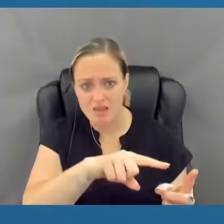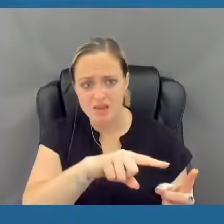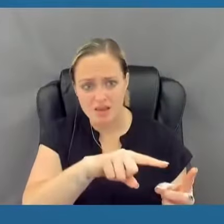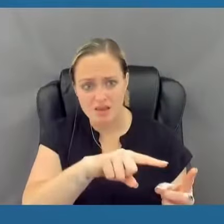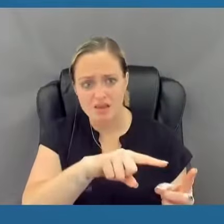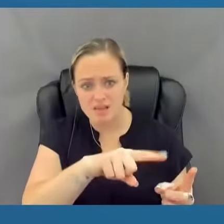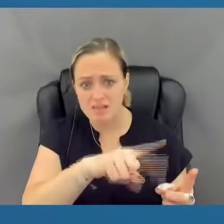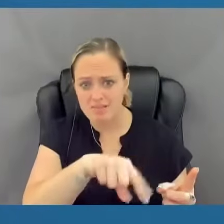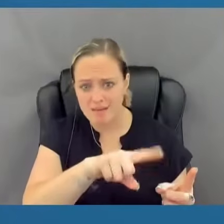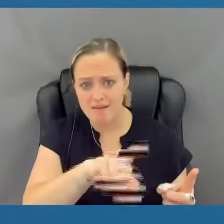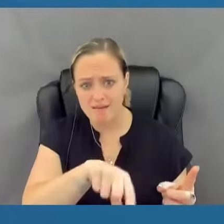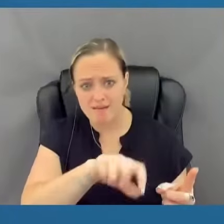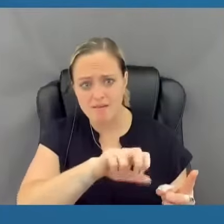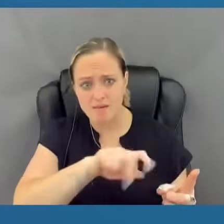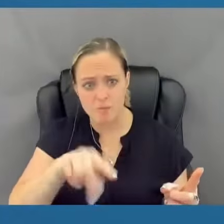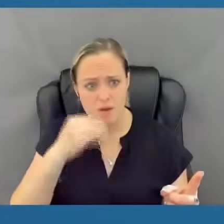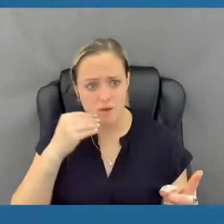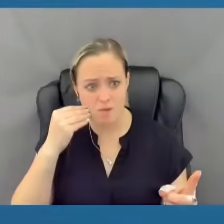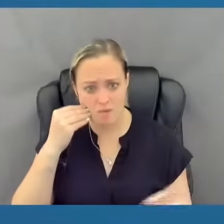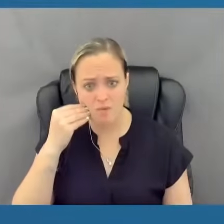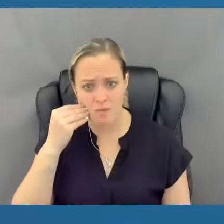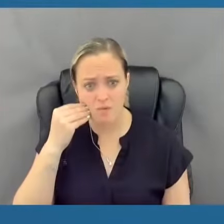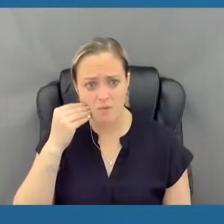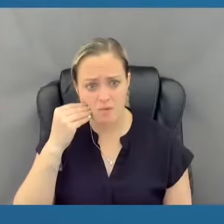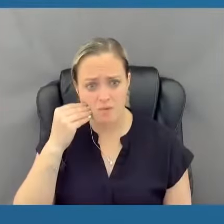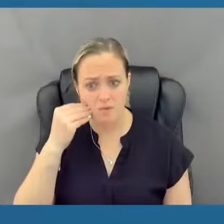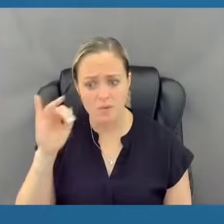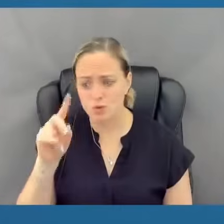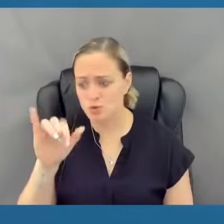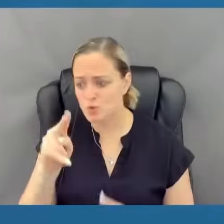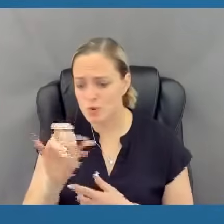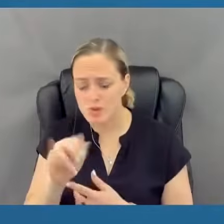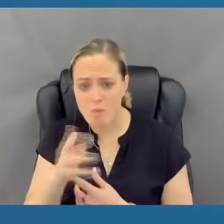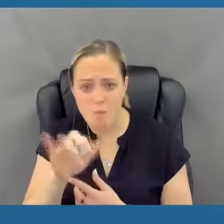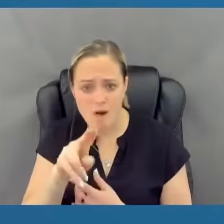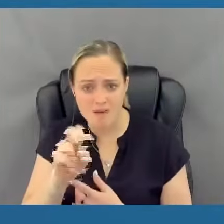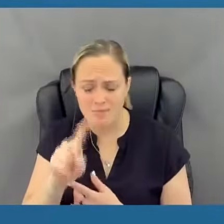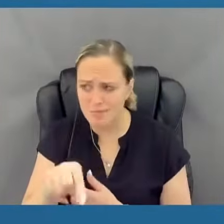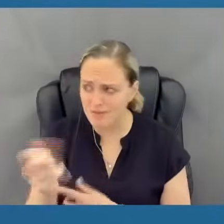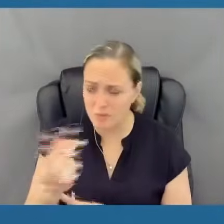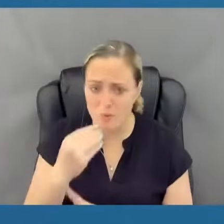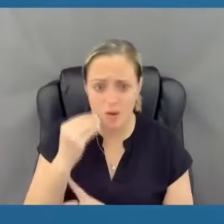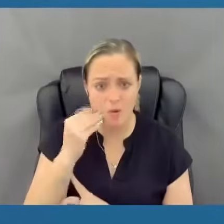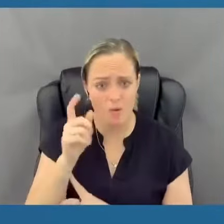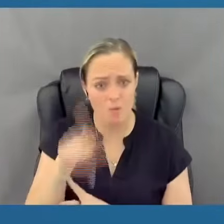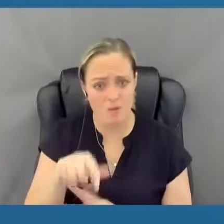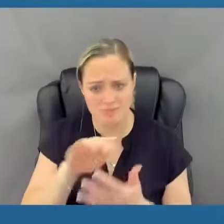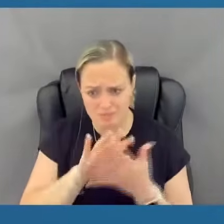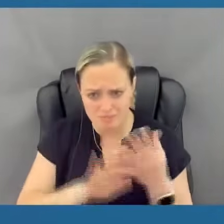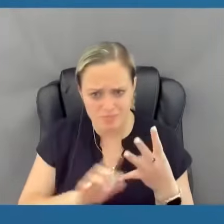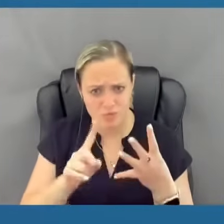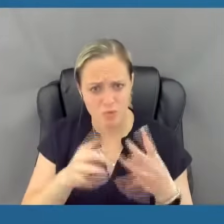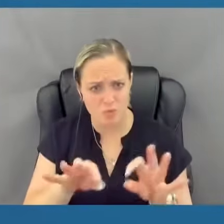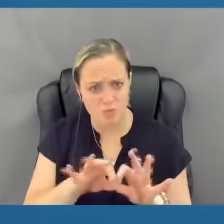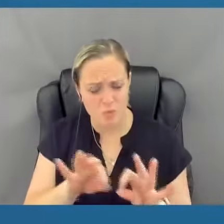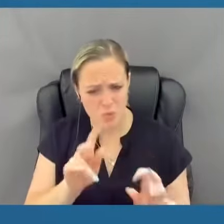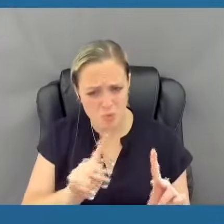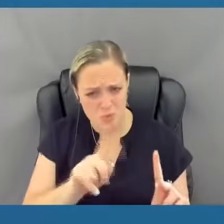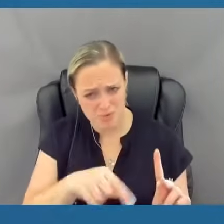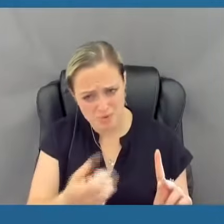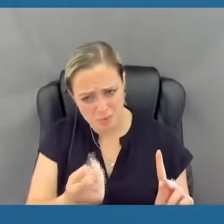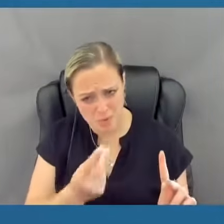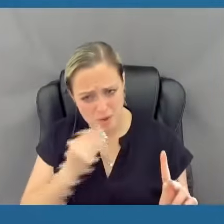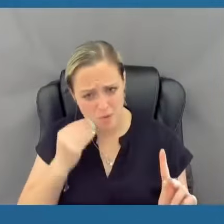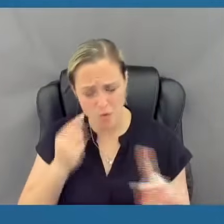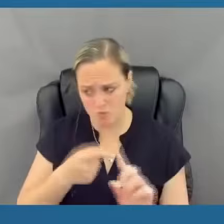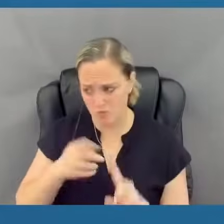Chin, Gad Haigai, and Judy Weinstein. They must come home as well. I know Ruby Ken from Brooklyn.